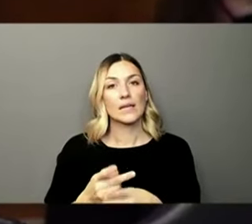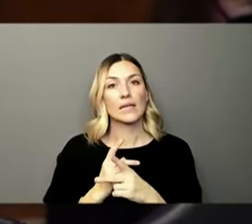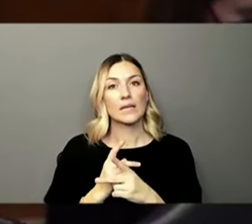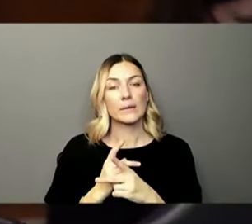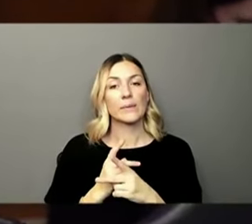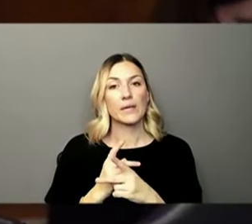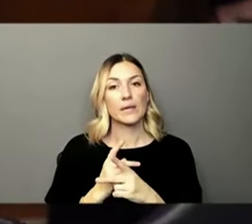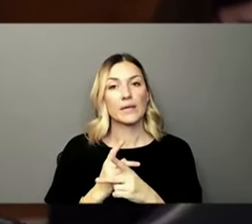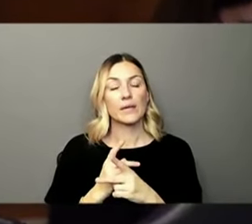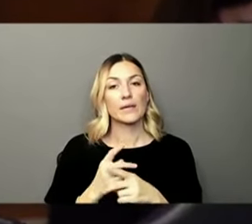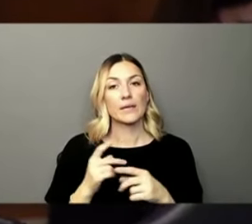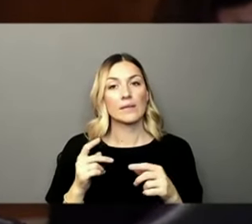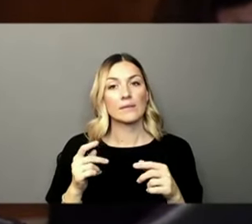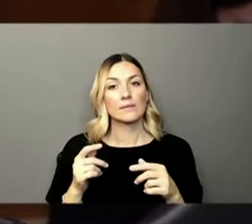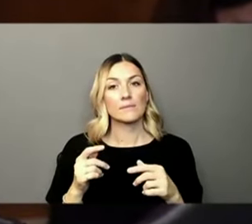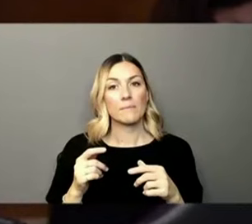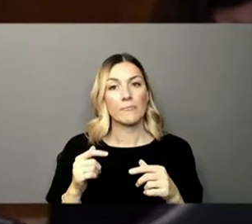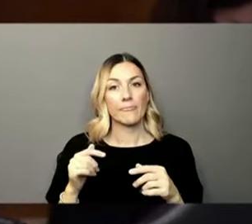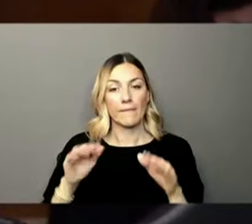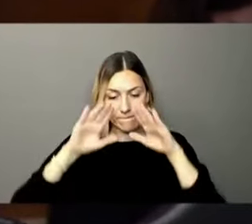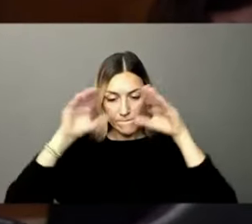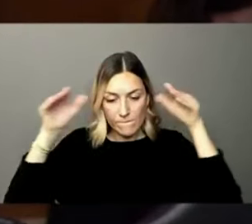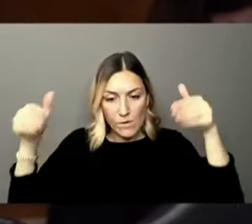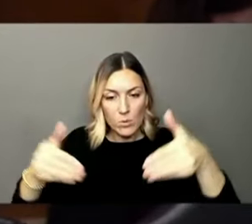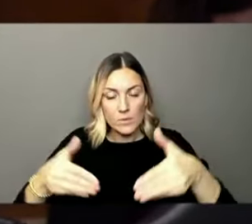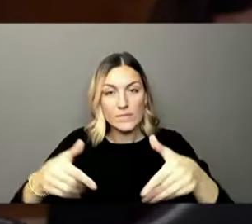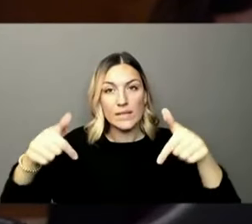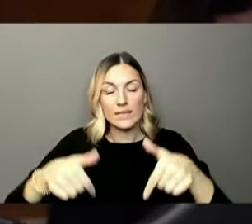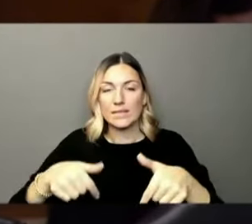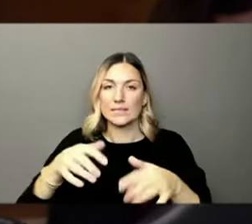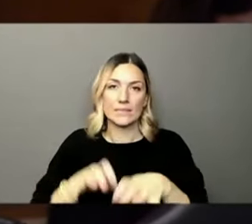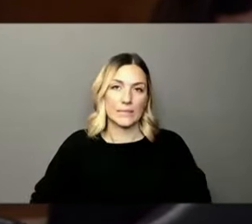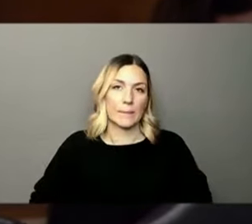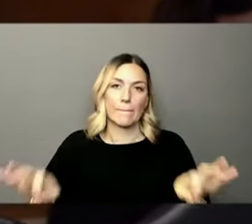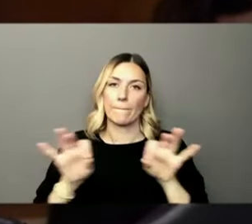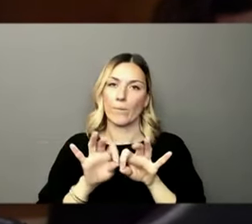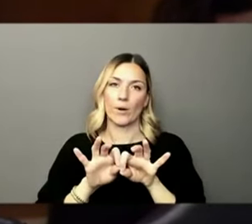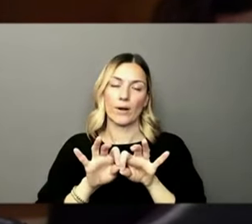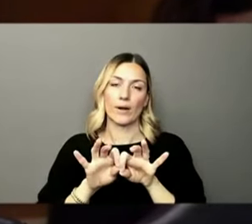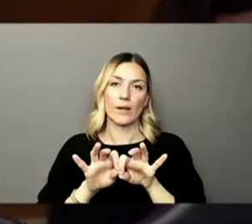keeping this front and center. We have to do that.